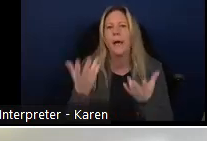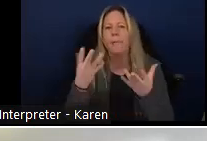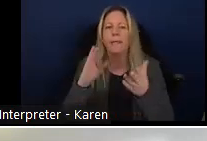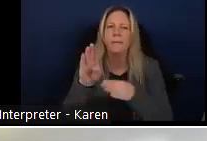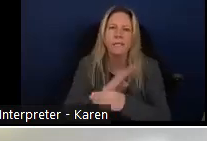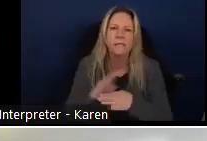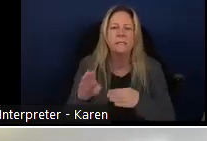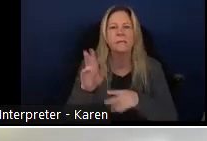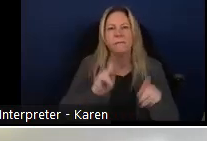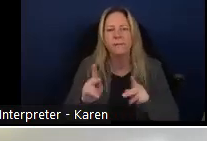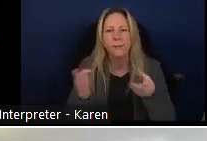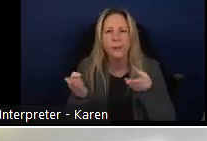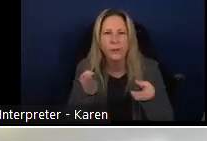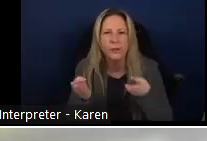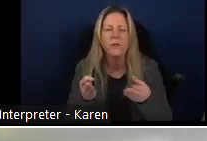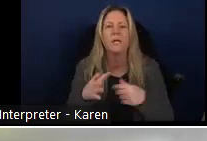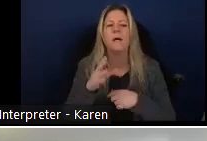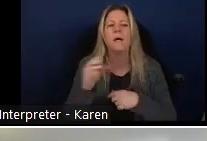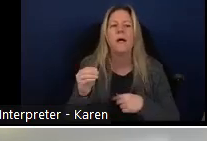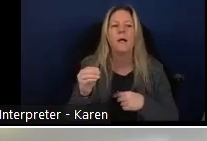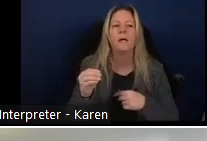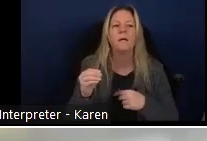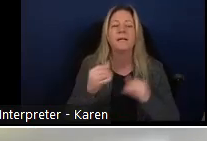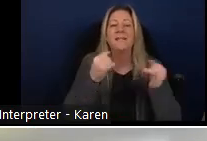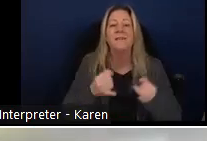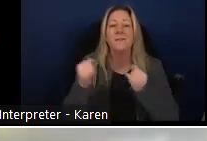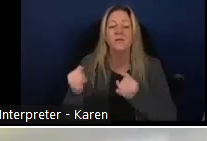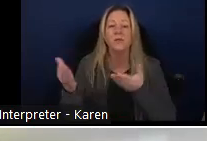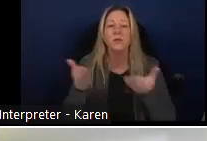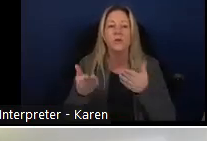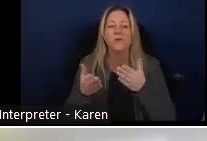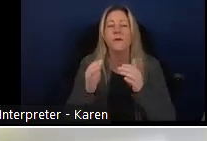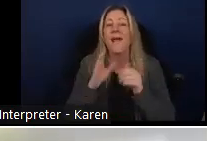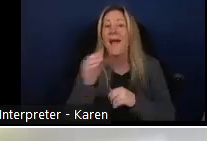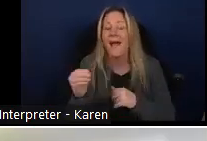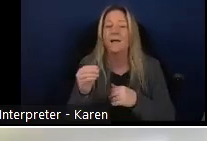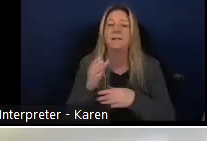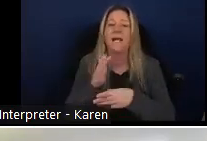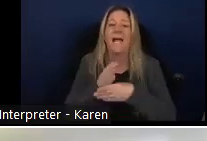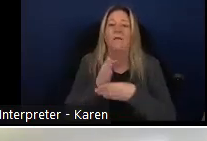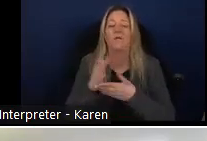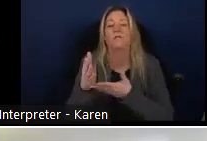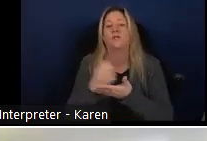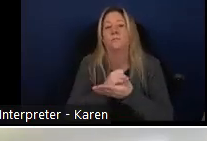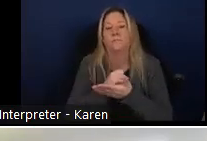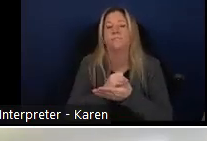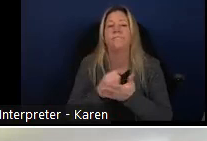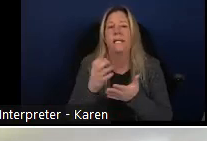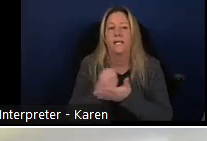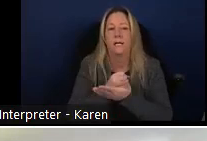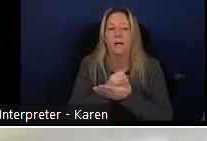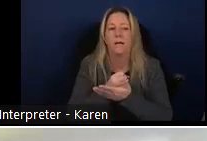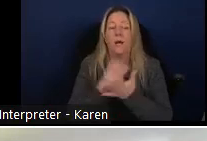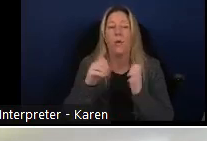served, and individuals served by average median income bracket. I particularly want to highlight the bottom